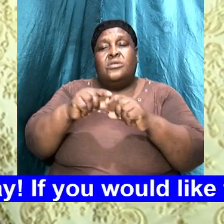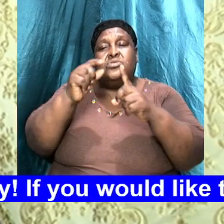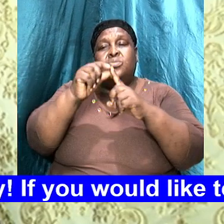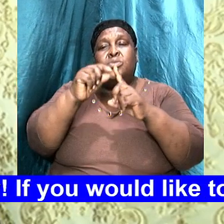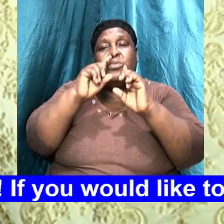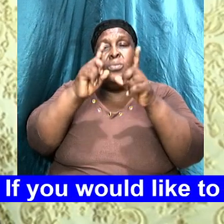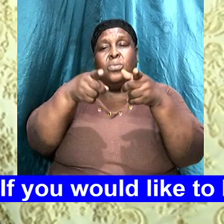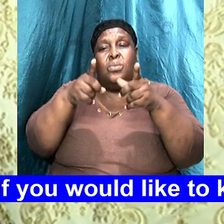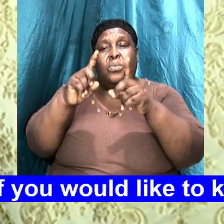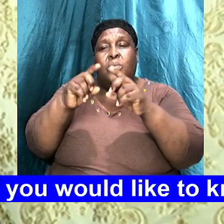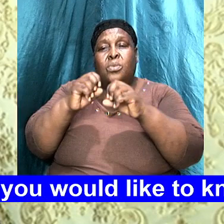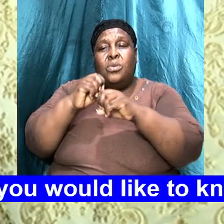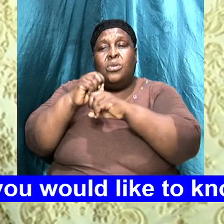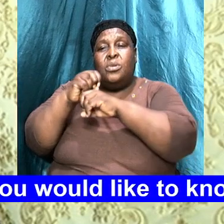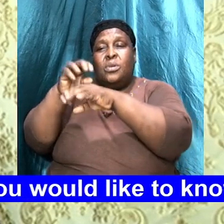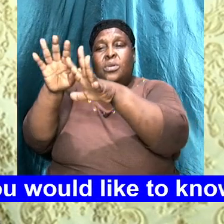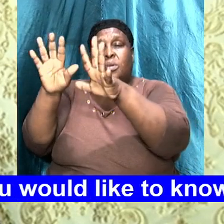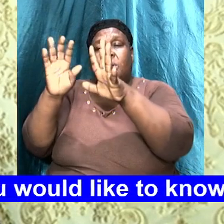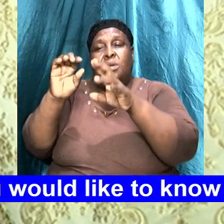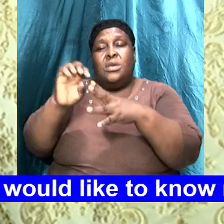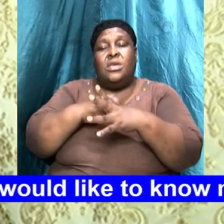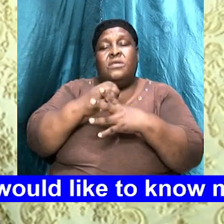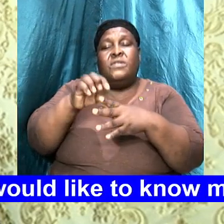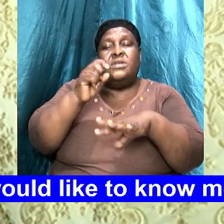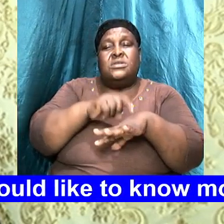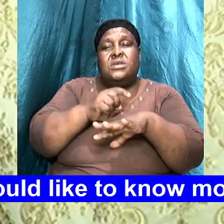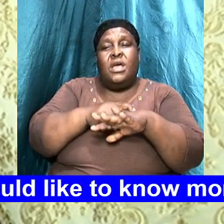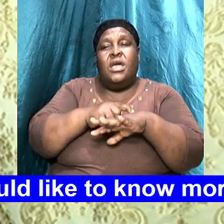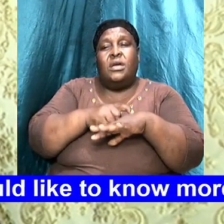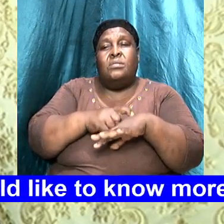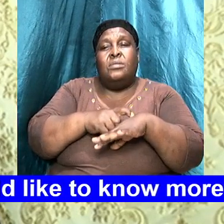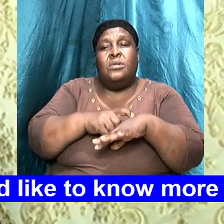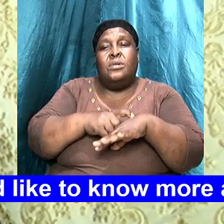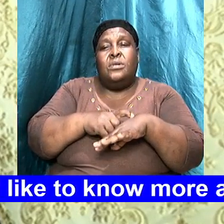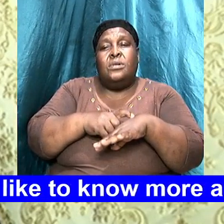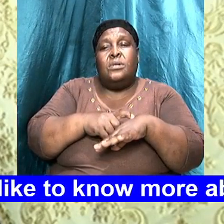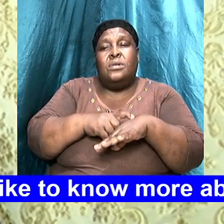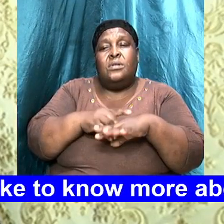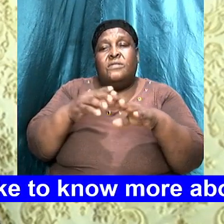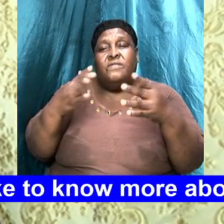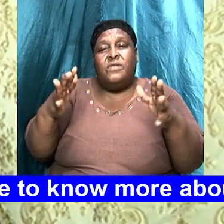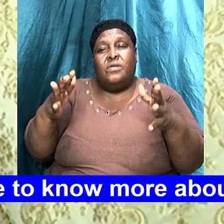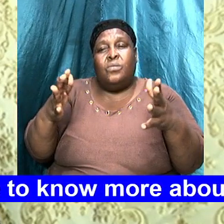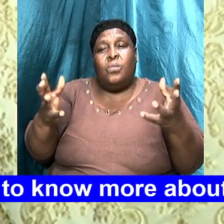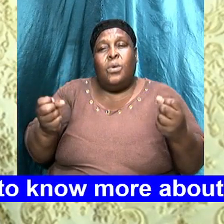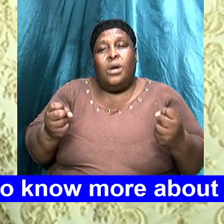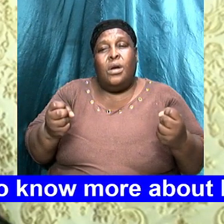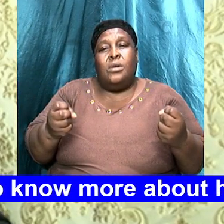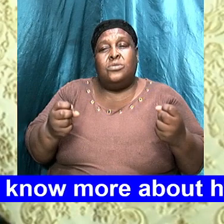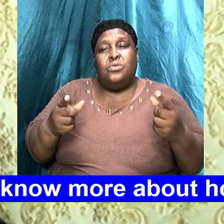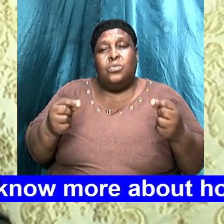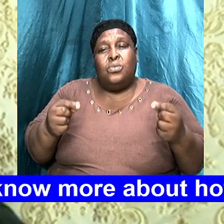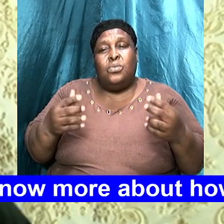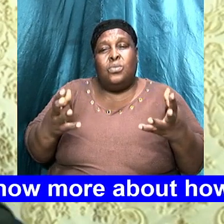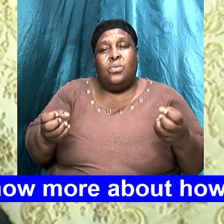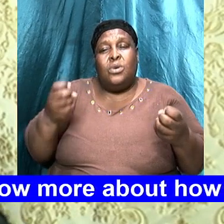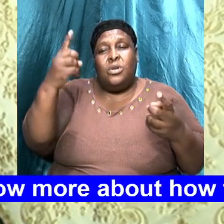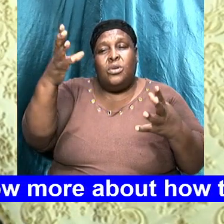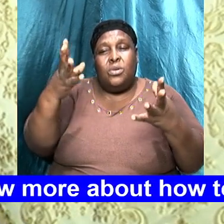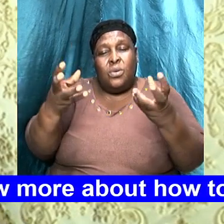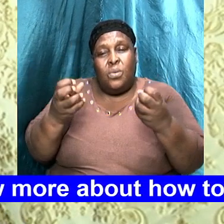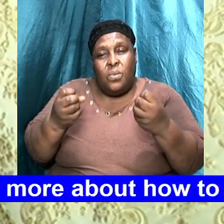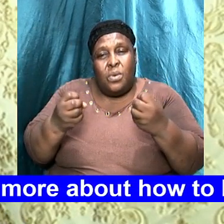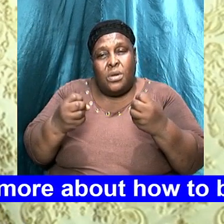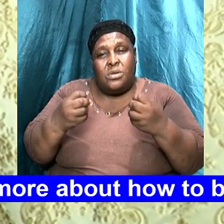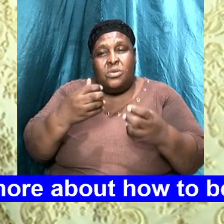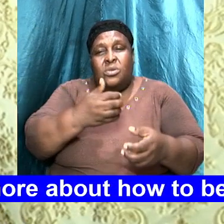and that even in time to come it will accomplish and that souls will be saved because that is the aim souls will be